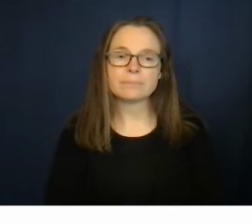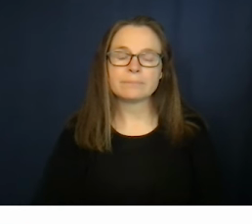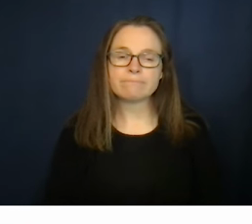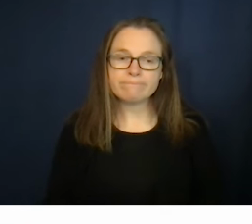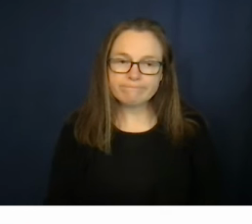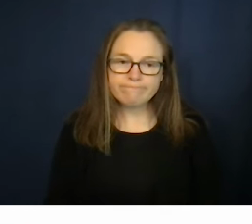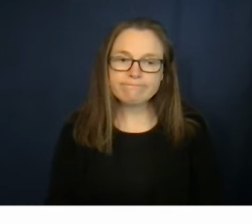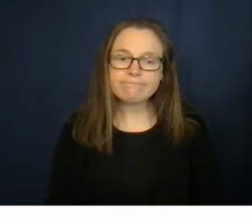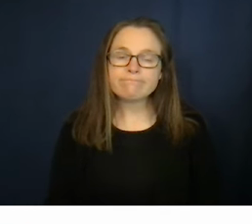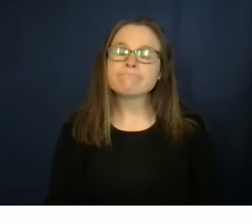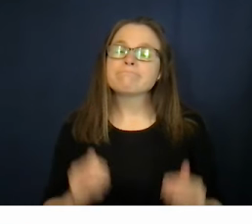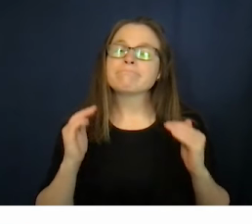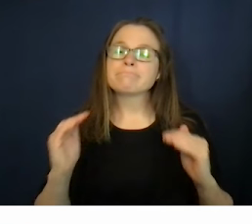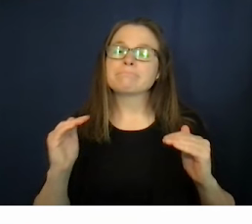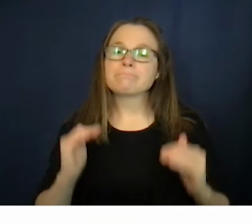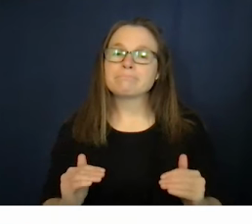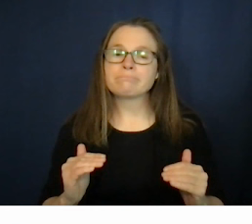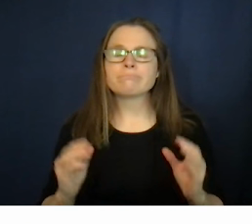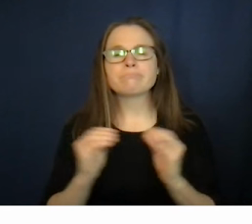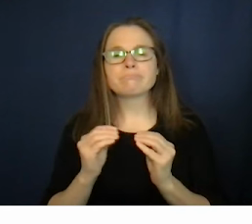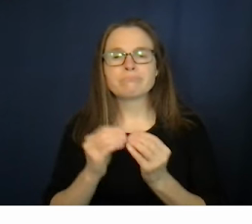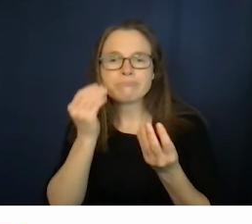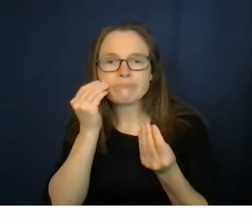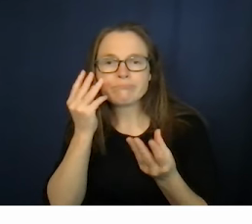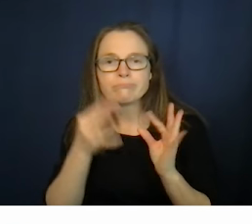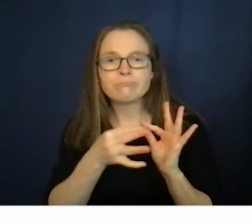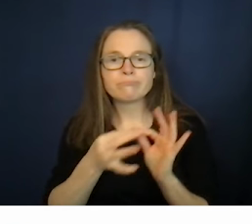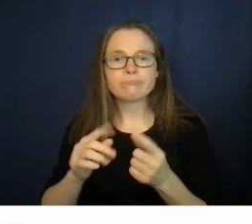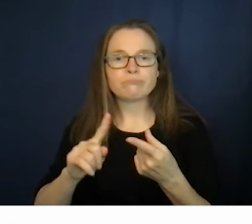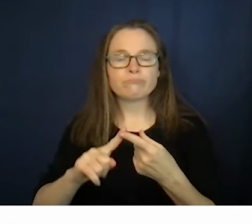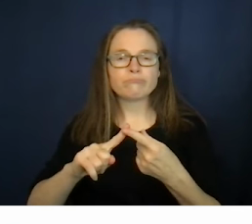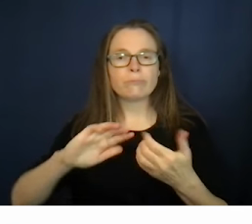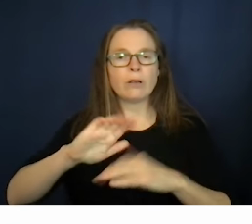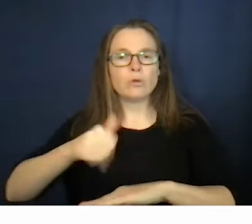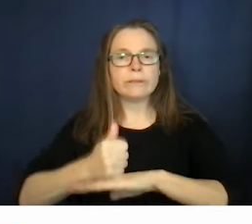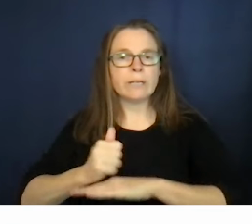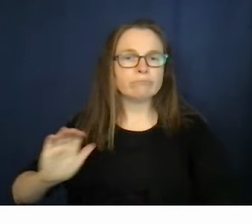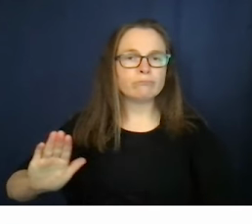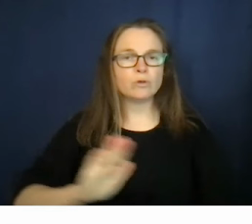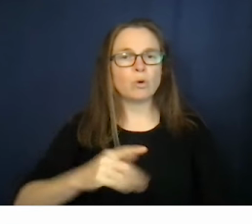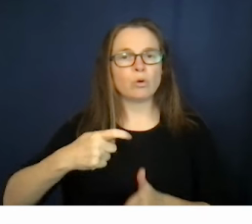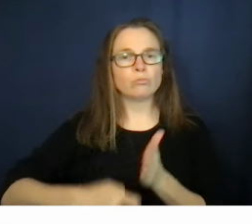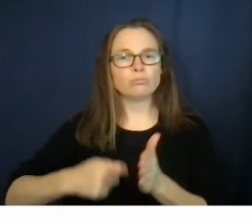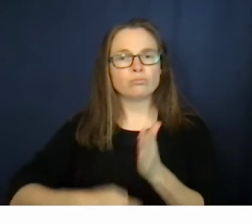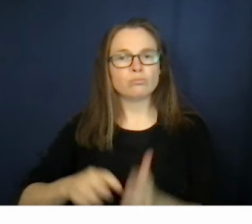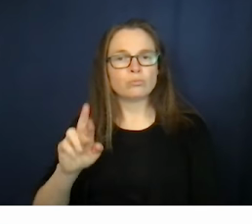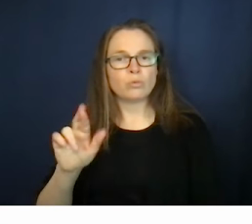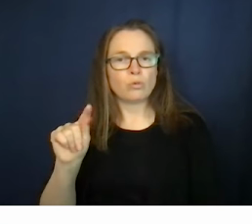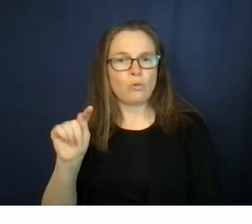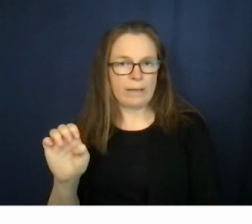I want to move now into information about setting your rate. How to set the